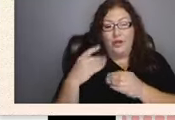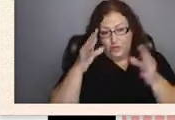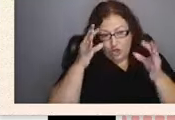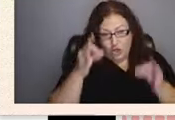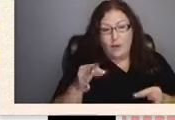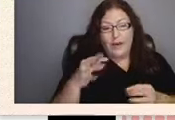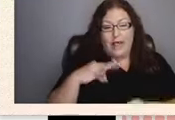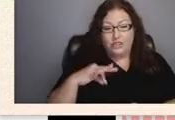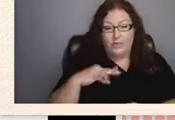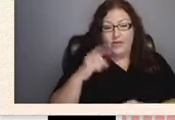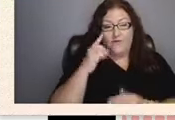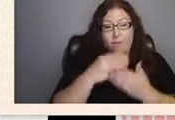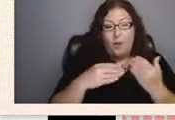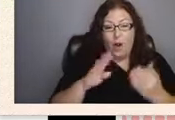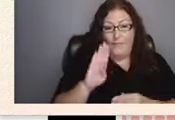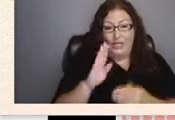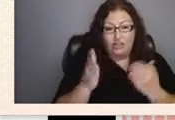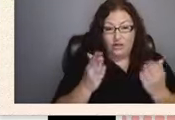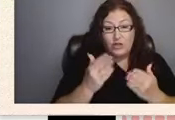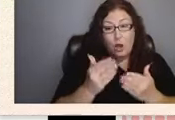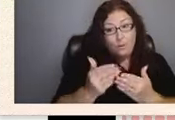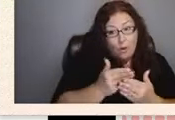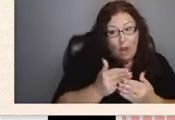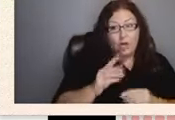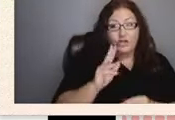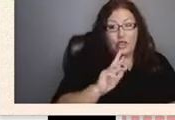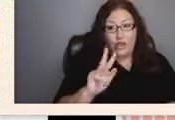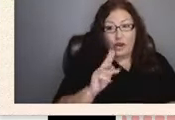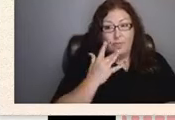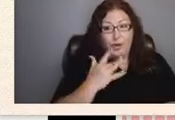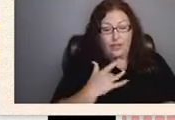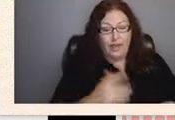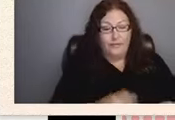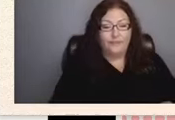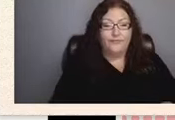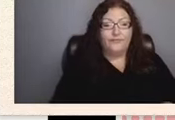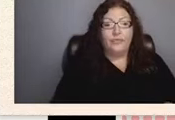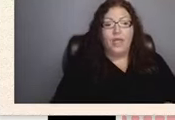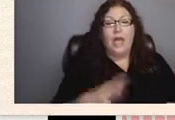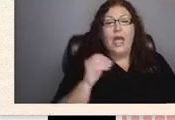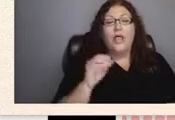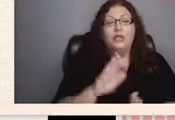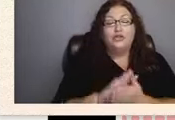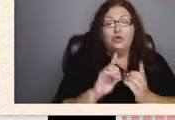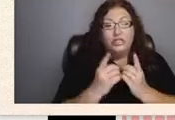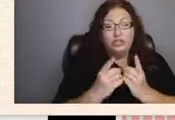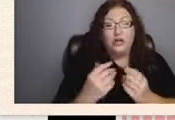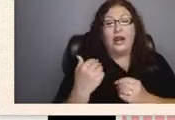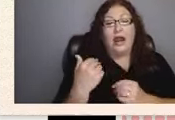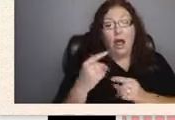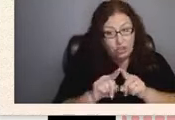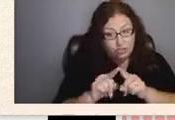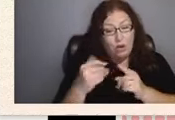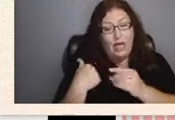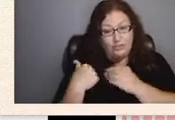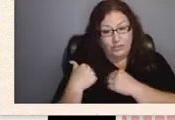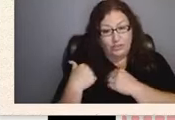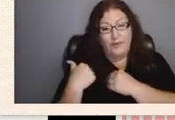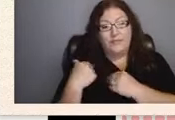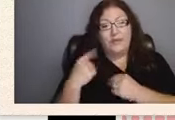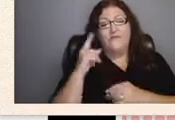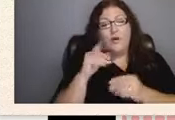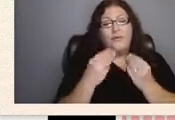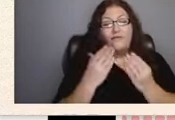for Part B services prior to the 3rd birthday. And the school district also has the responsibility of providing services